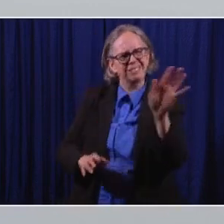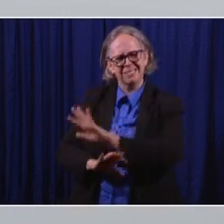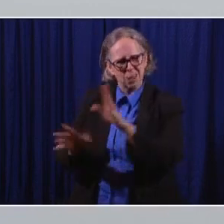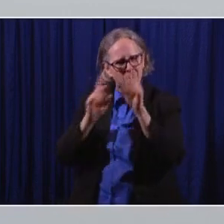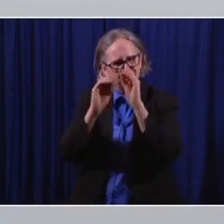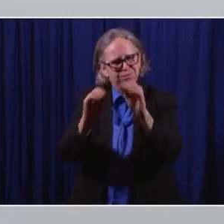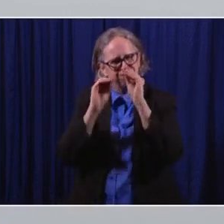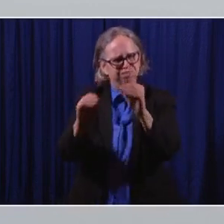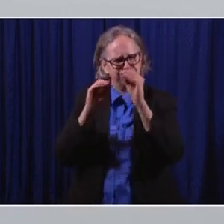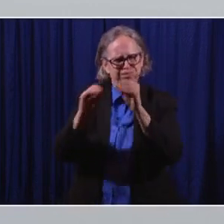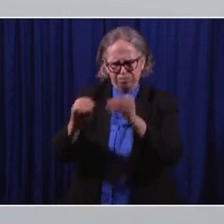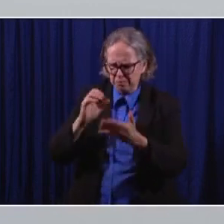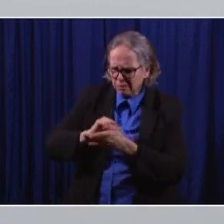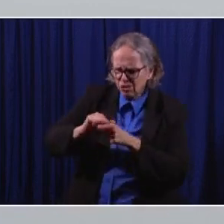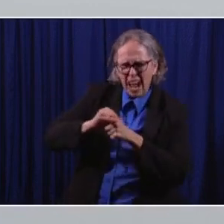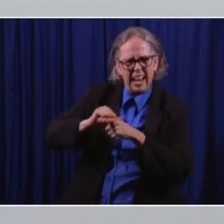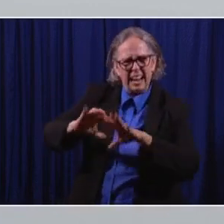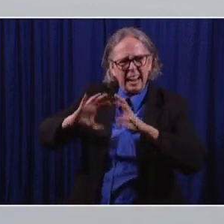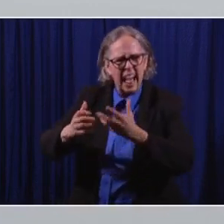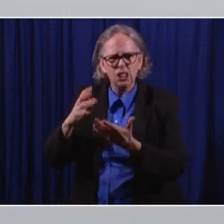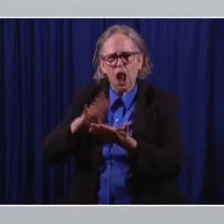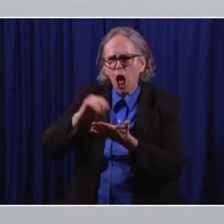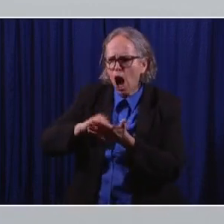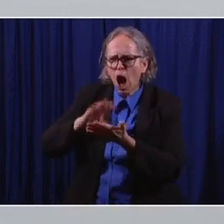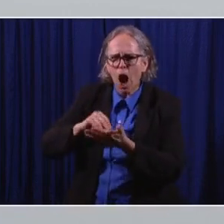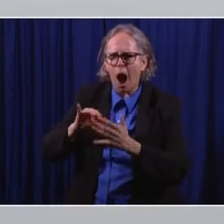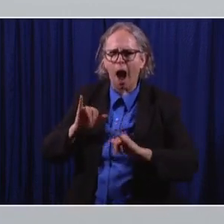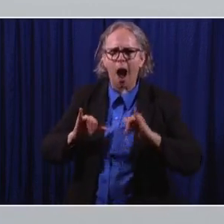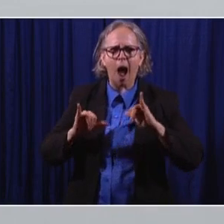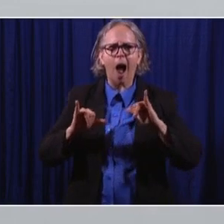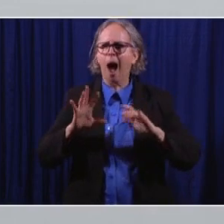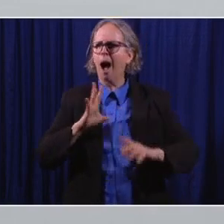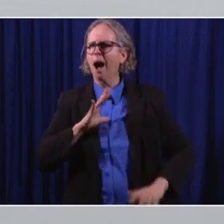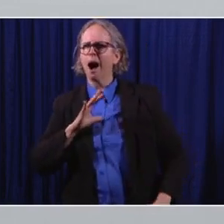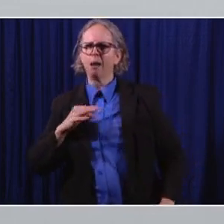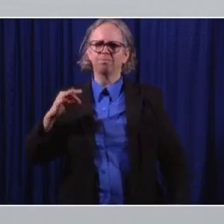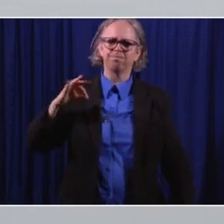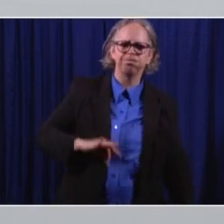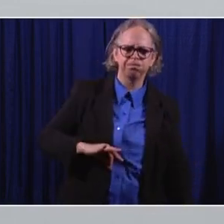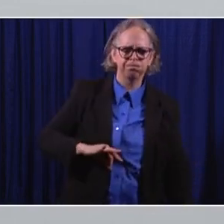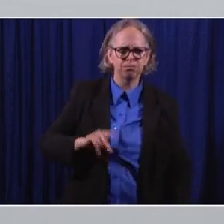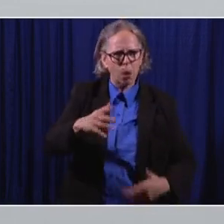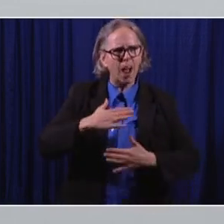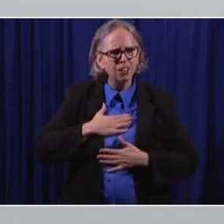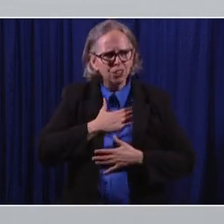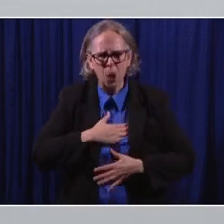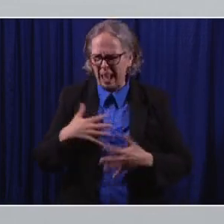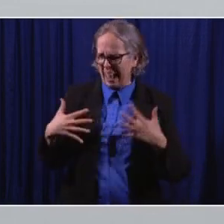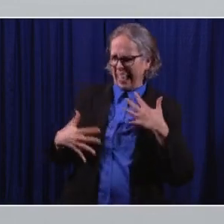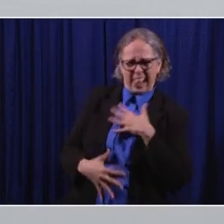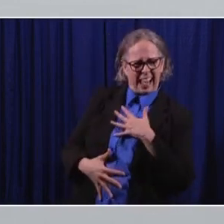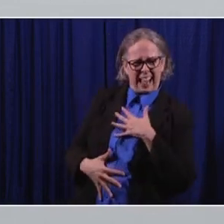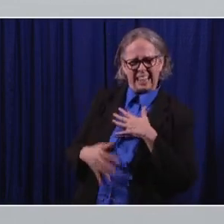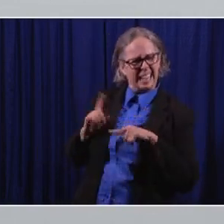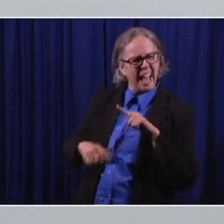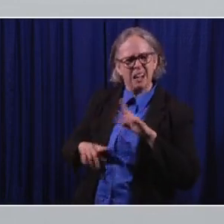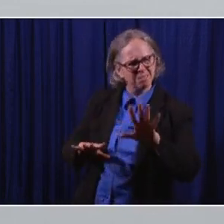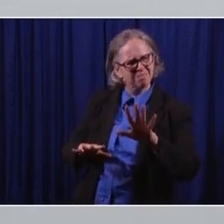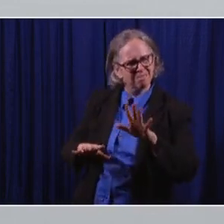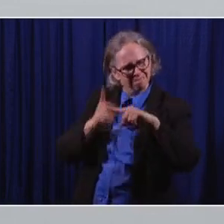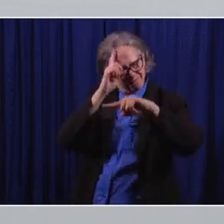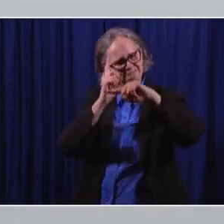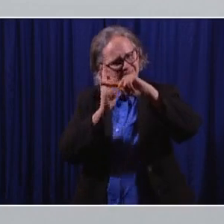these programs and get a new skill. So please, if you're out there in the workforce, don't be intimidated by this. Know that there are some support